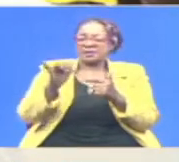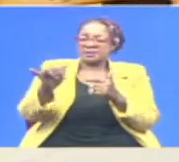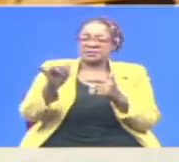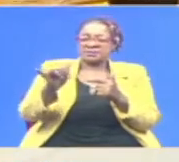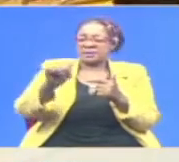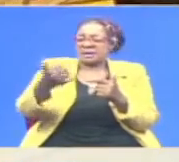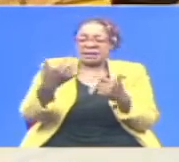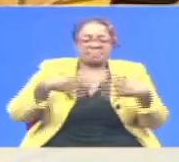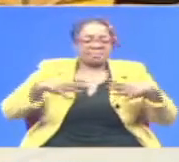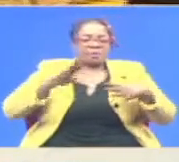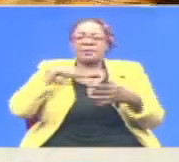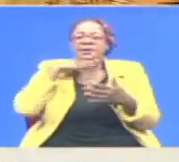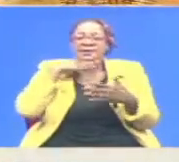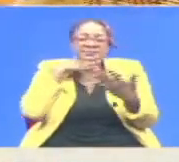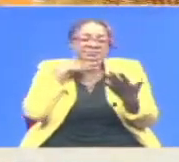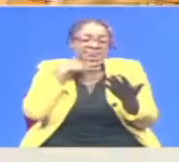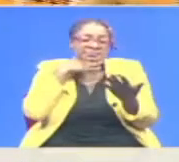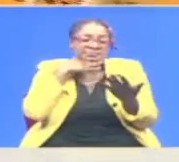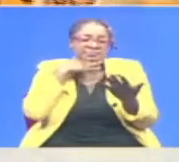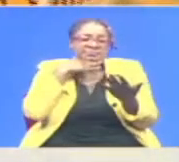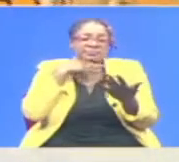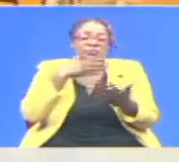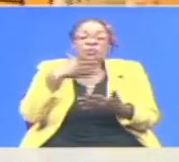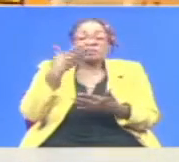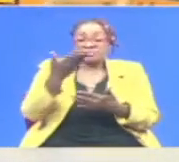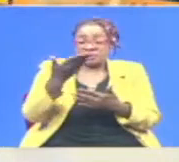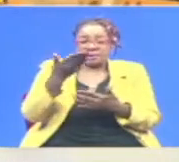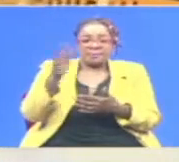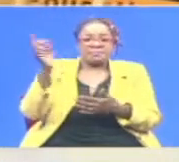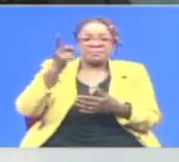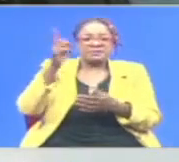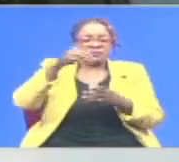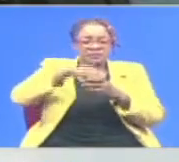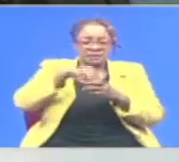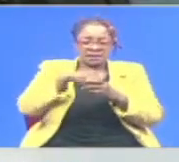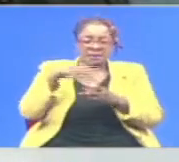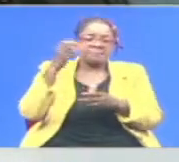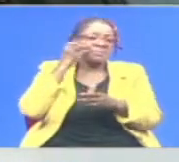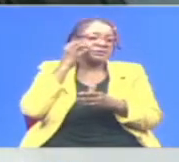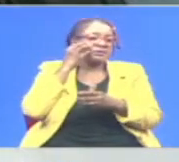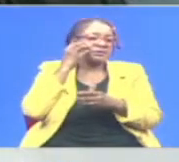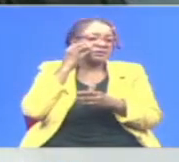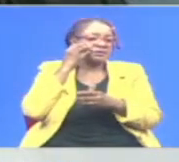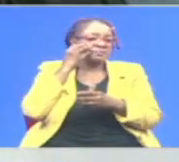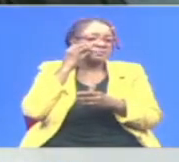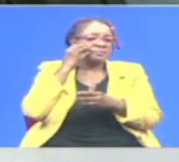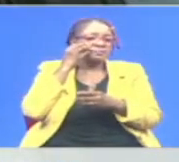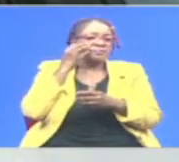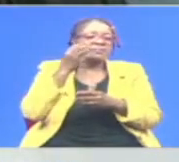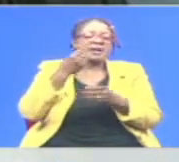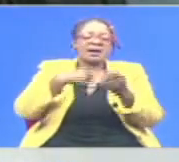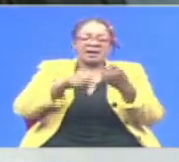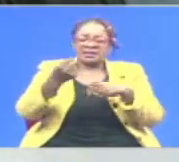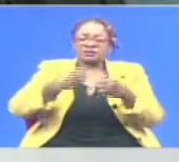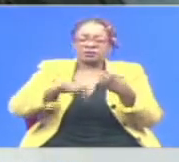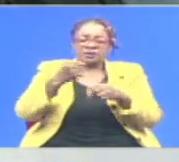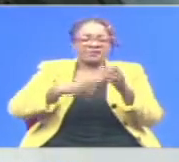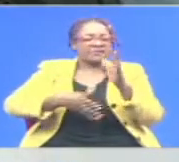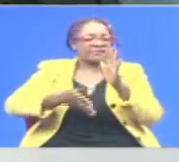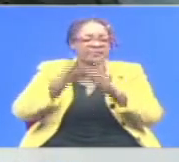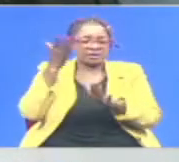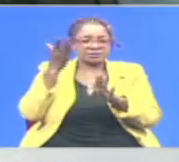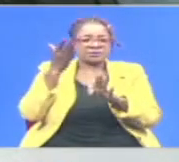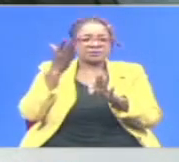lives? Kujibu kilio hiki, waziri wa usalama wa ndani Fred Matiang'i alichukua hatua za mara moja